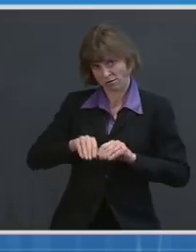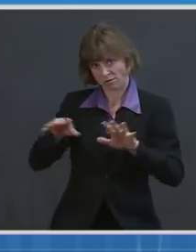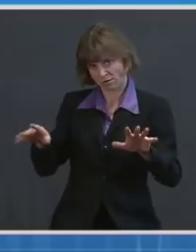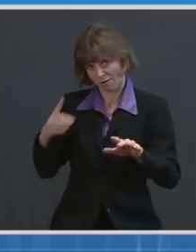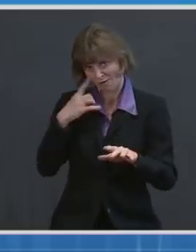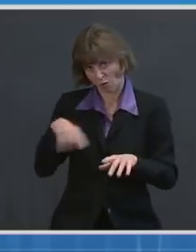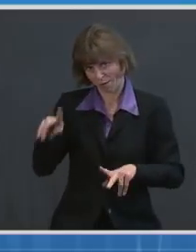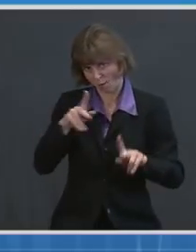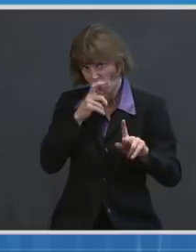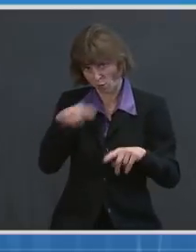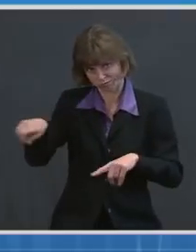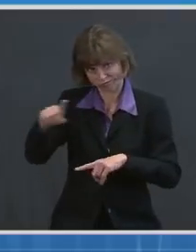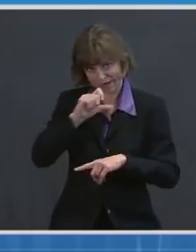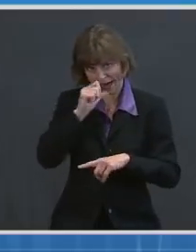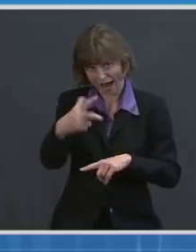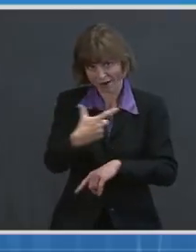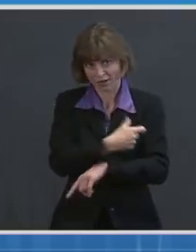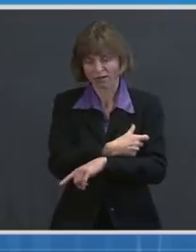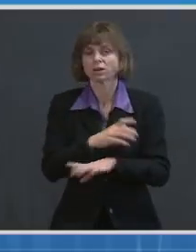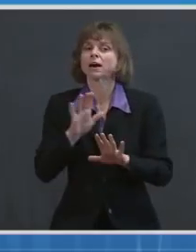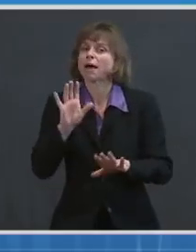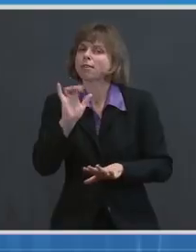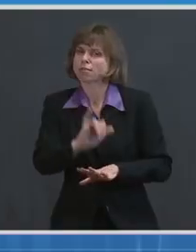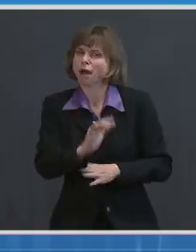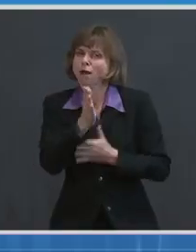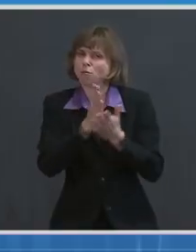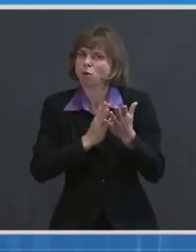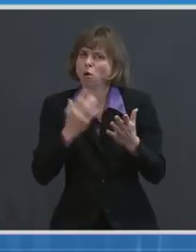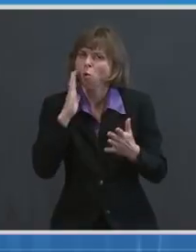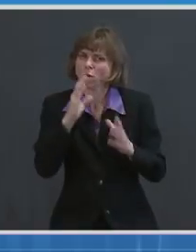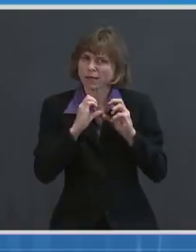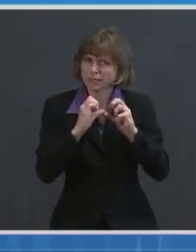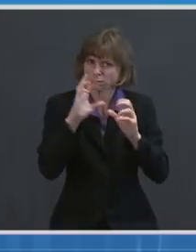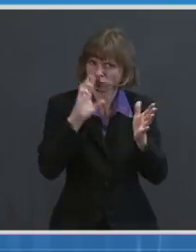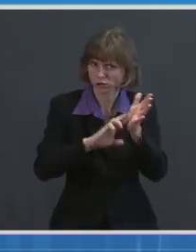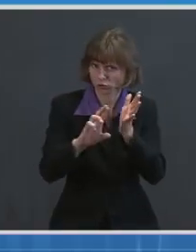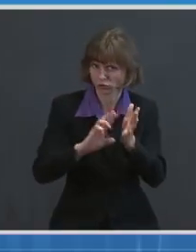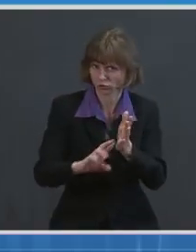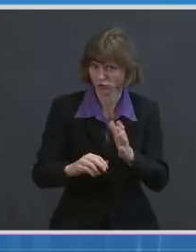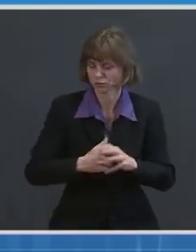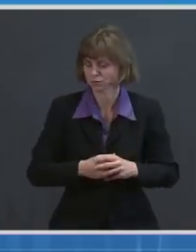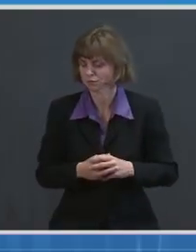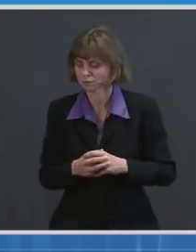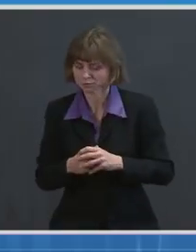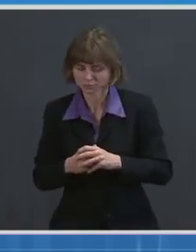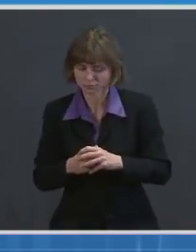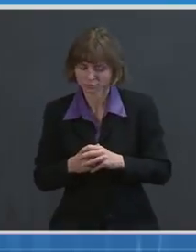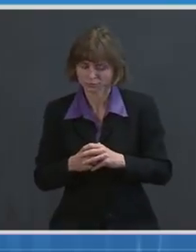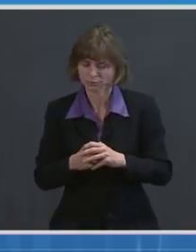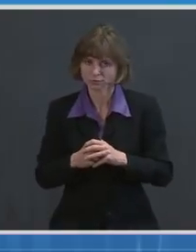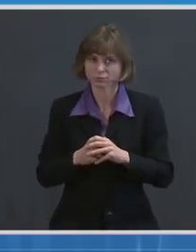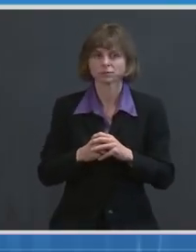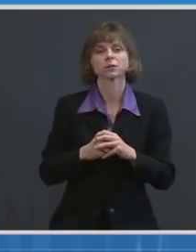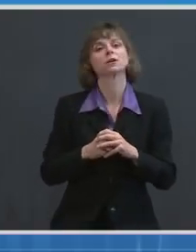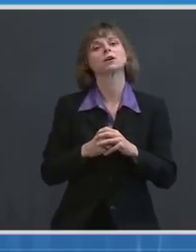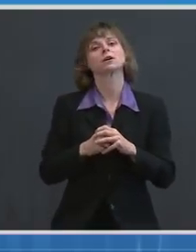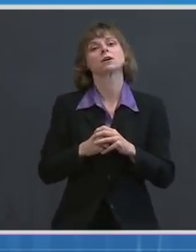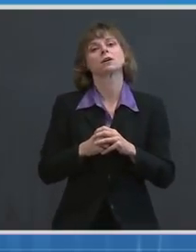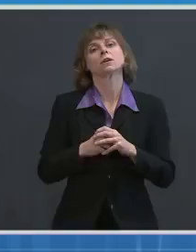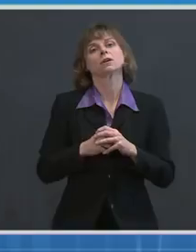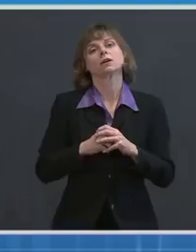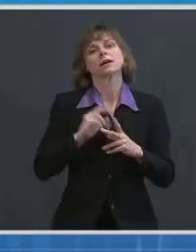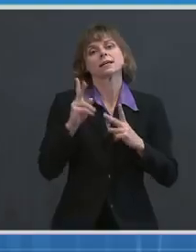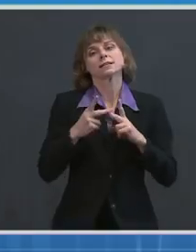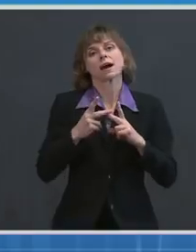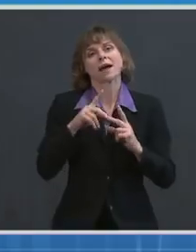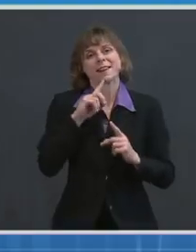not vaccinated is an ongoing area of research. Second, it's important to note that this is